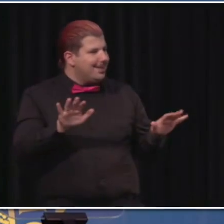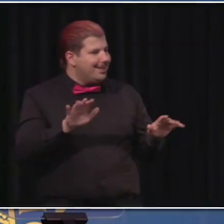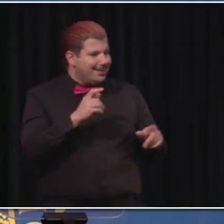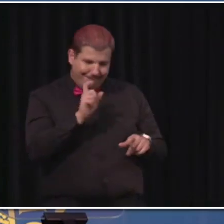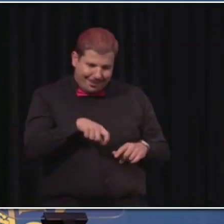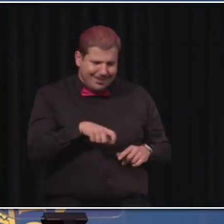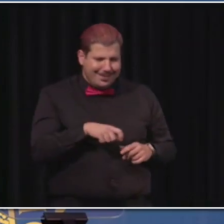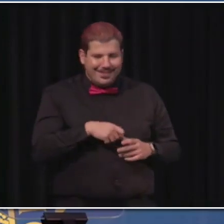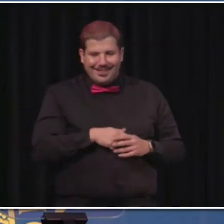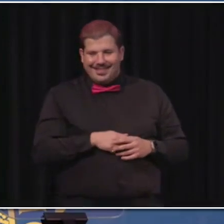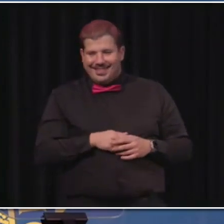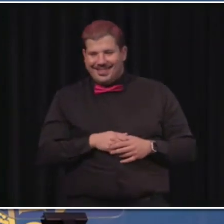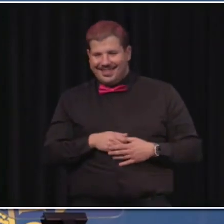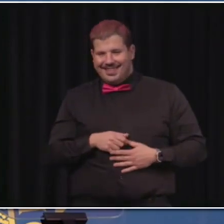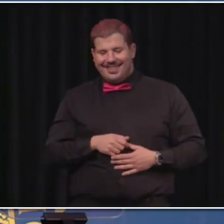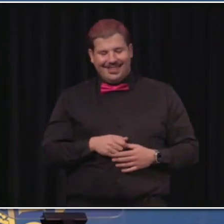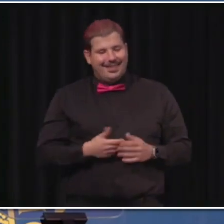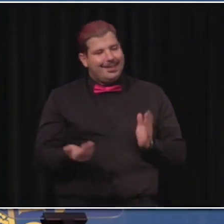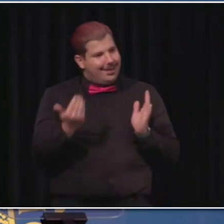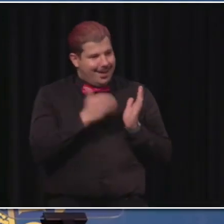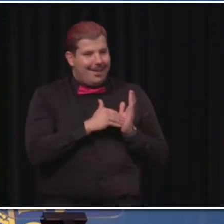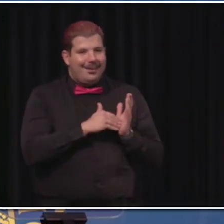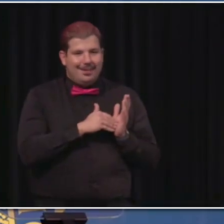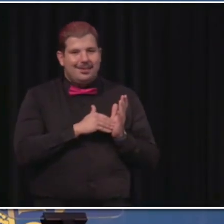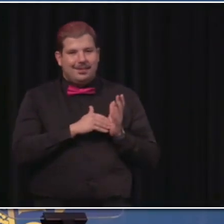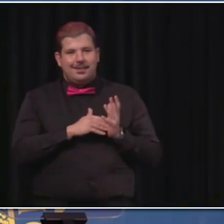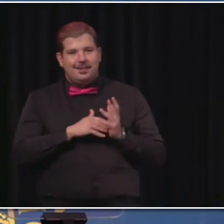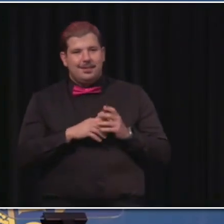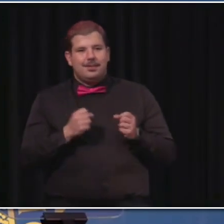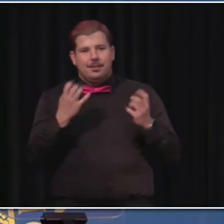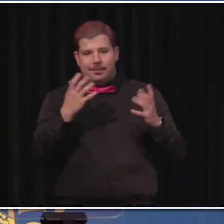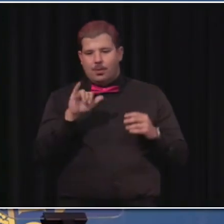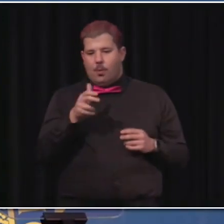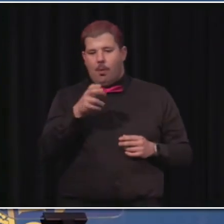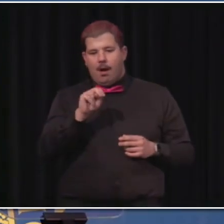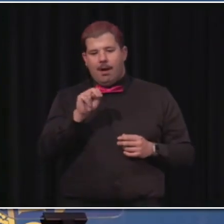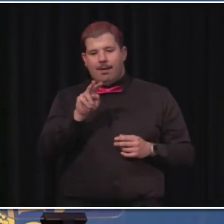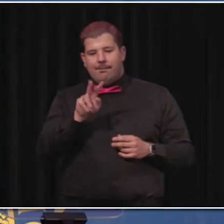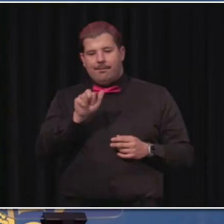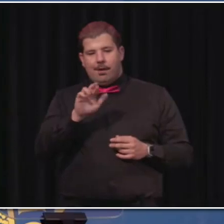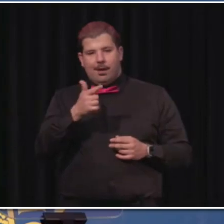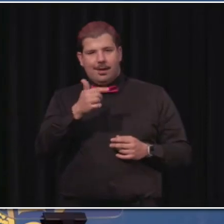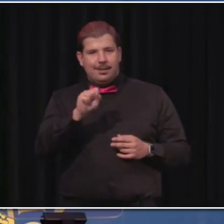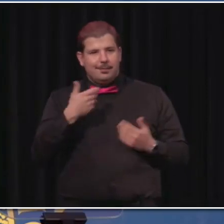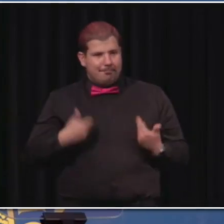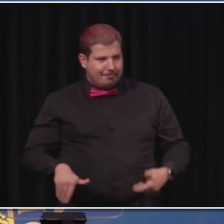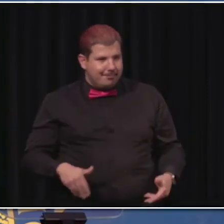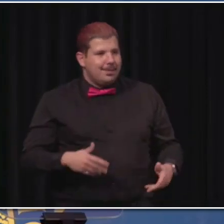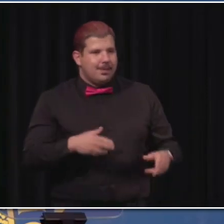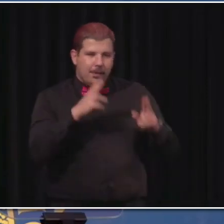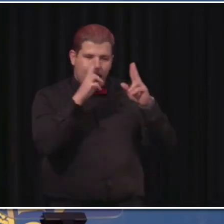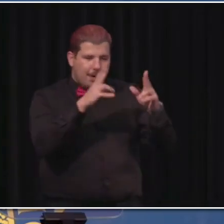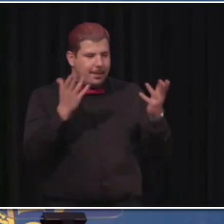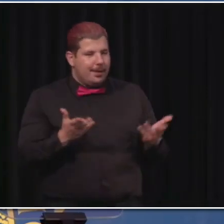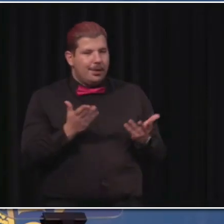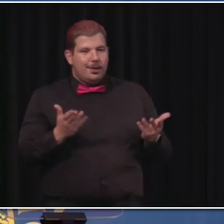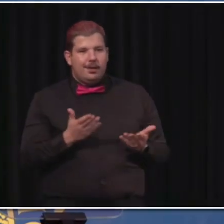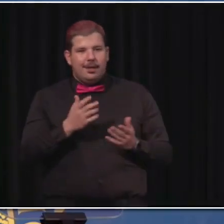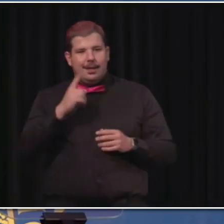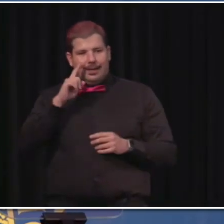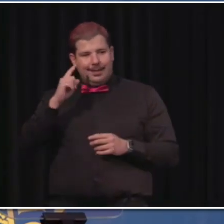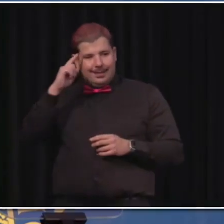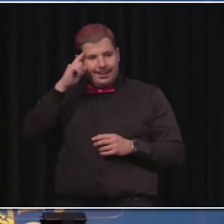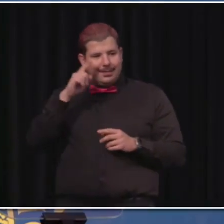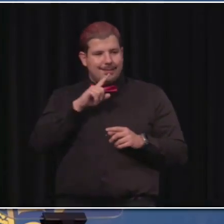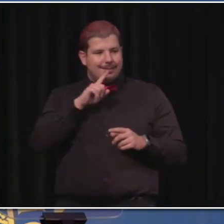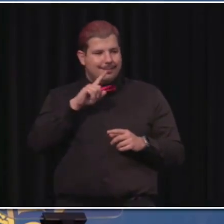be. Well, again, as some of you know, my name is Juan Vargas, and it really is an honor to be here. I think the reason that I was